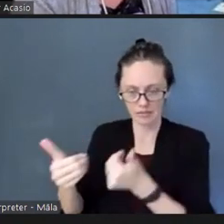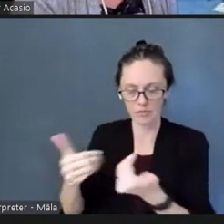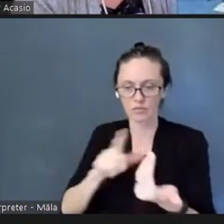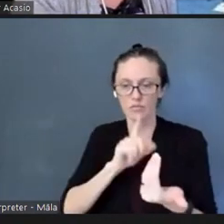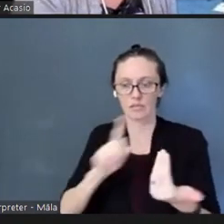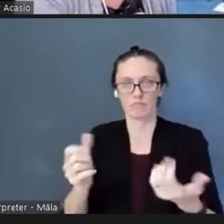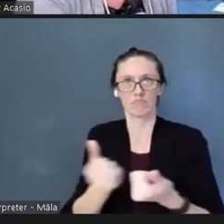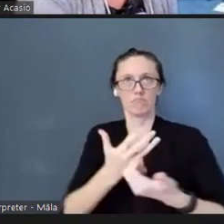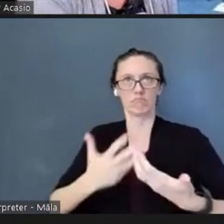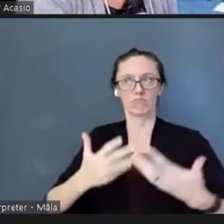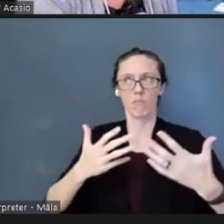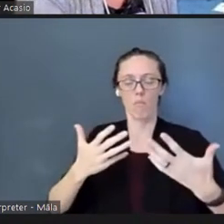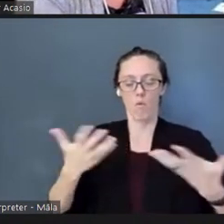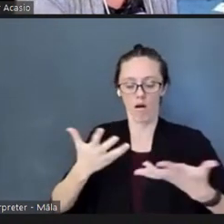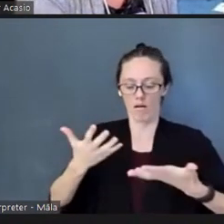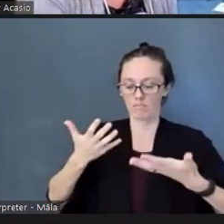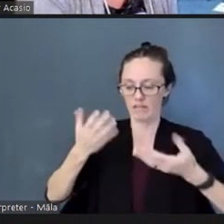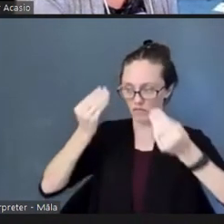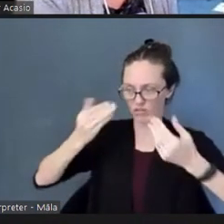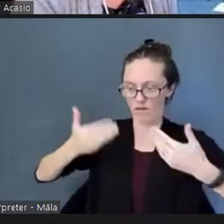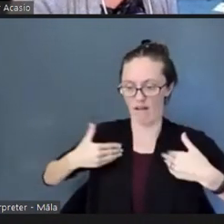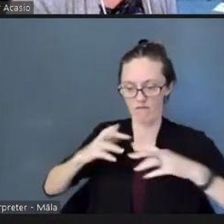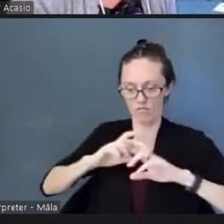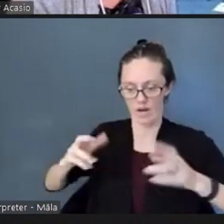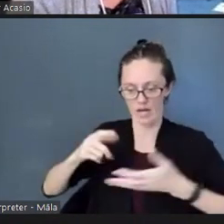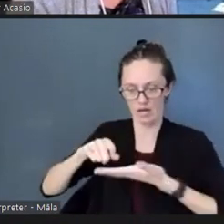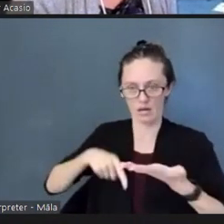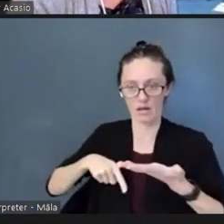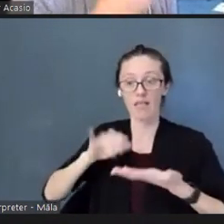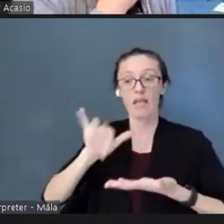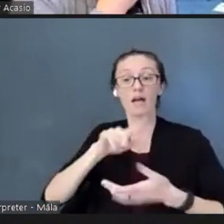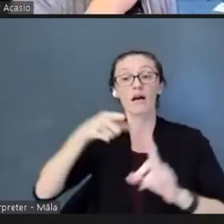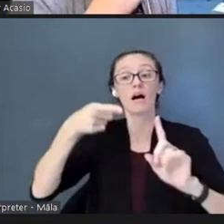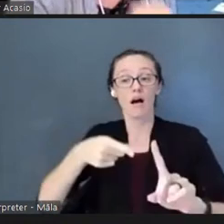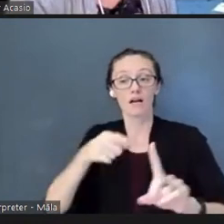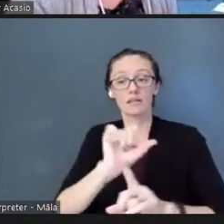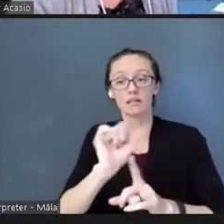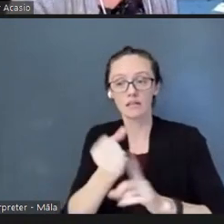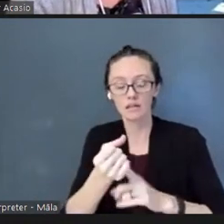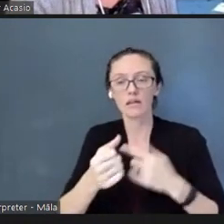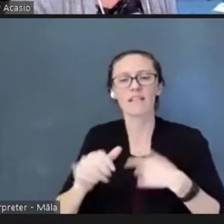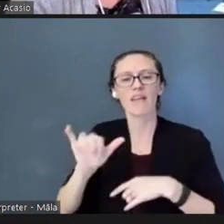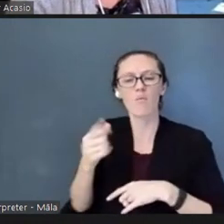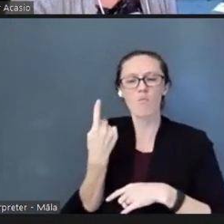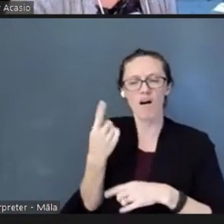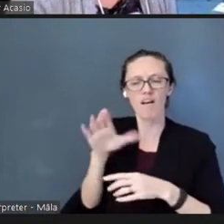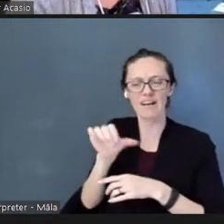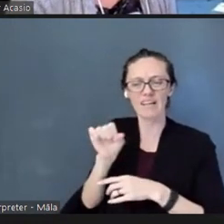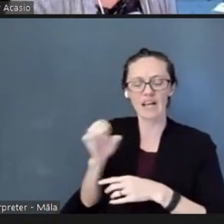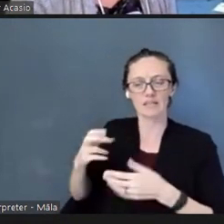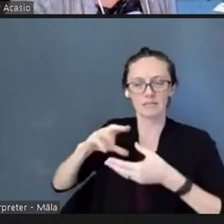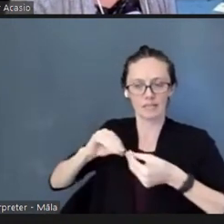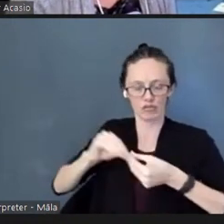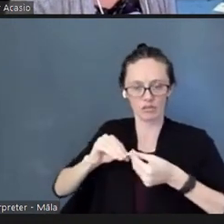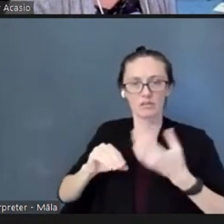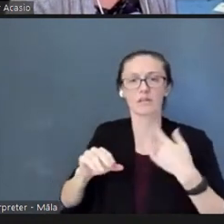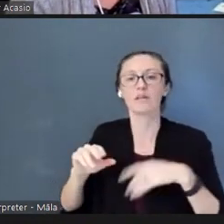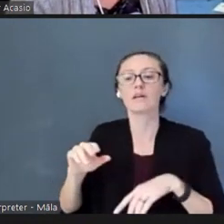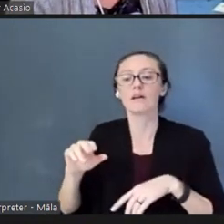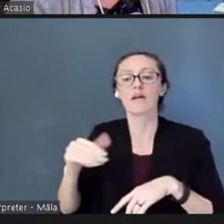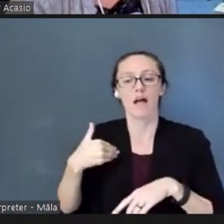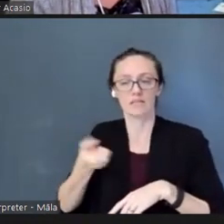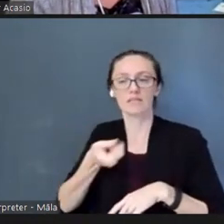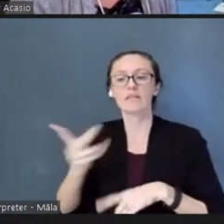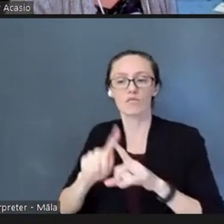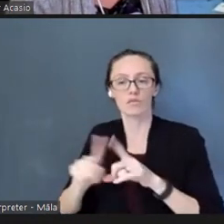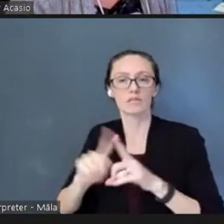information that they have. Mm-hmm. In this particular case, the State Bean Iole that we were mentioning, they had a number of